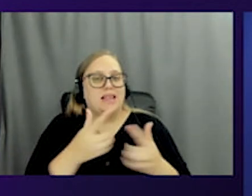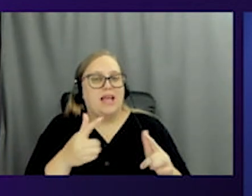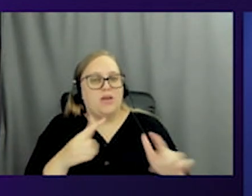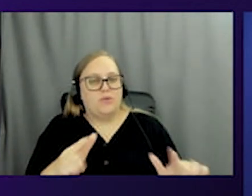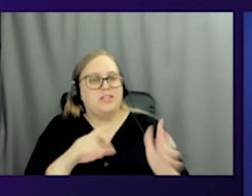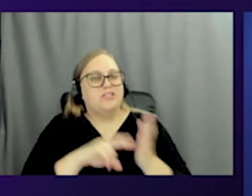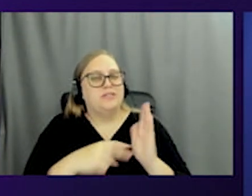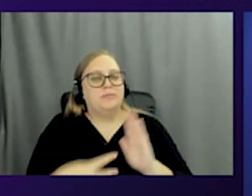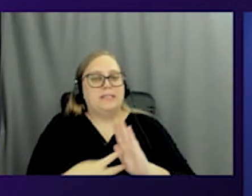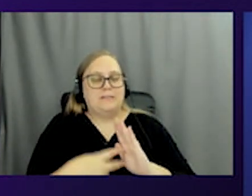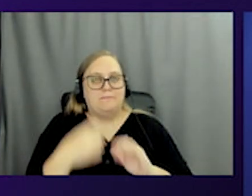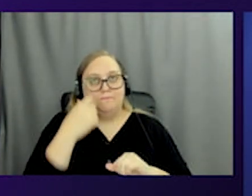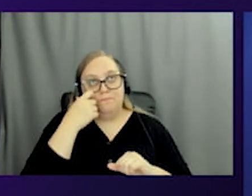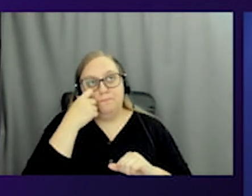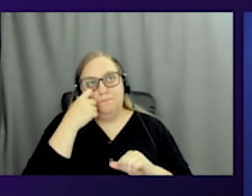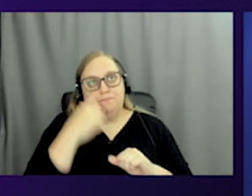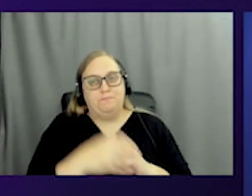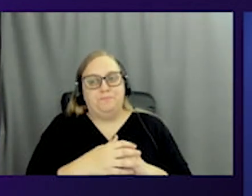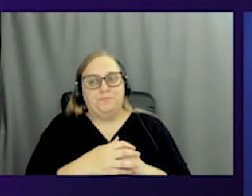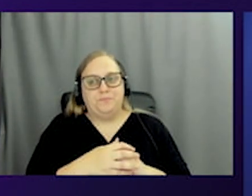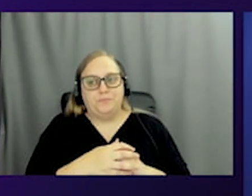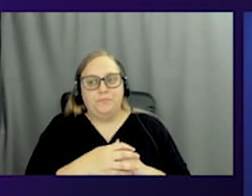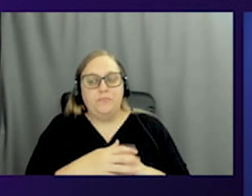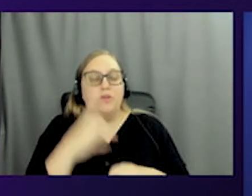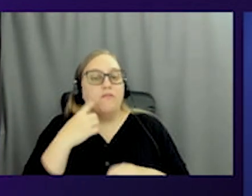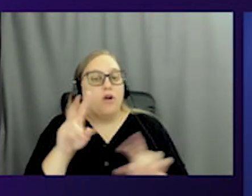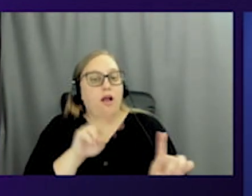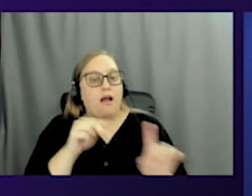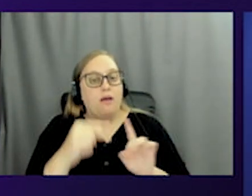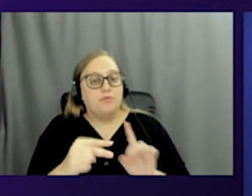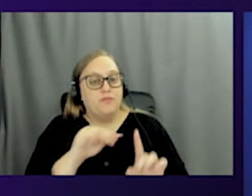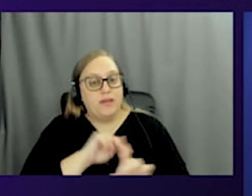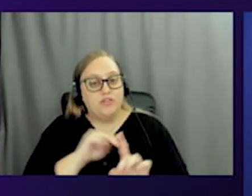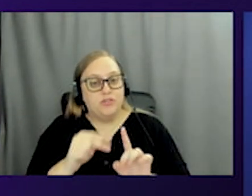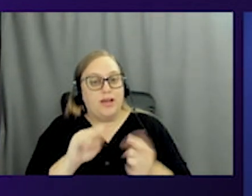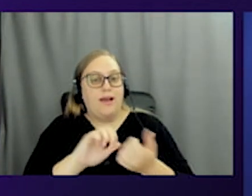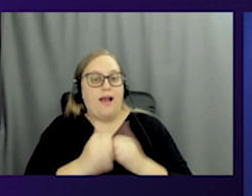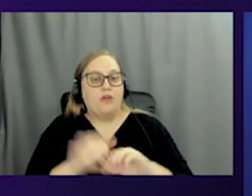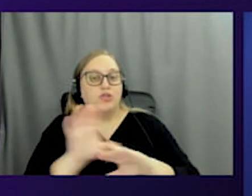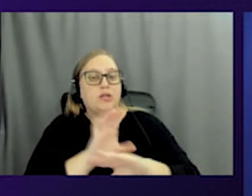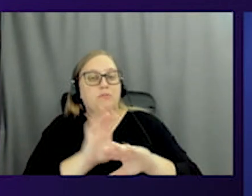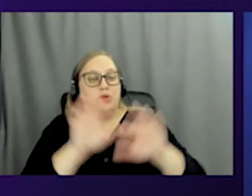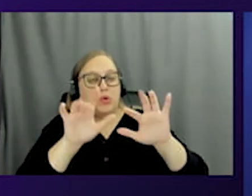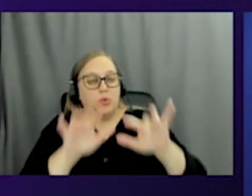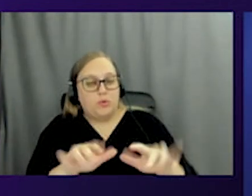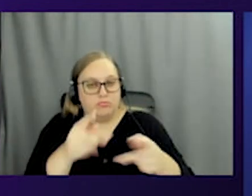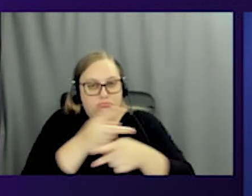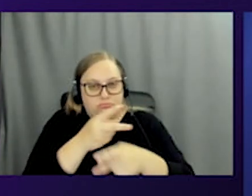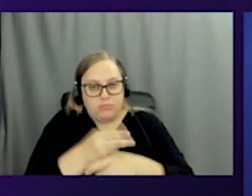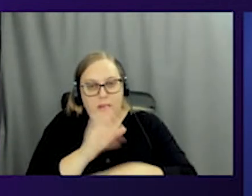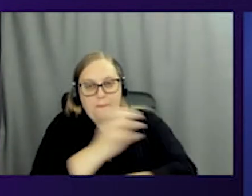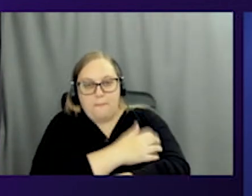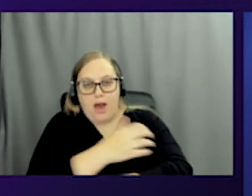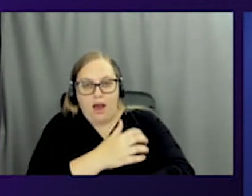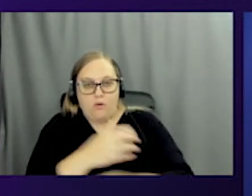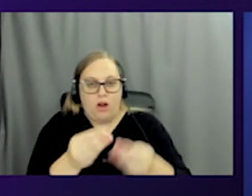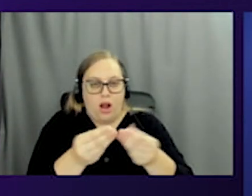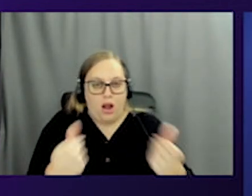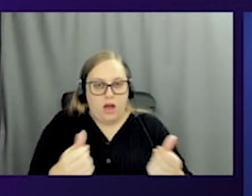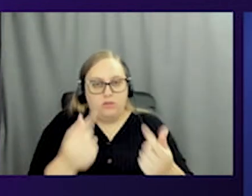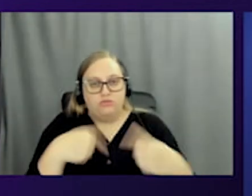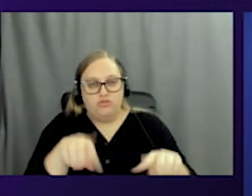about an observation how the compute power can accelerate during the time, right? So usually